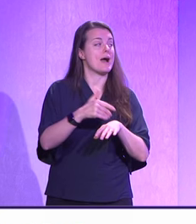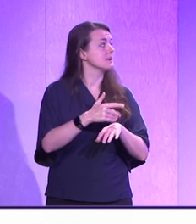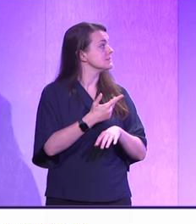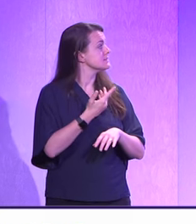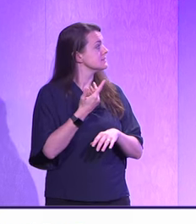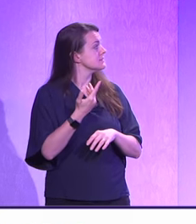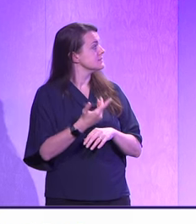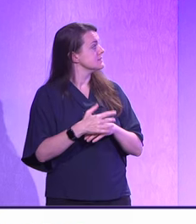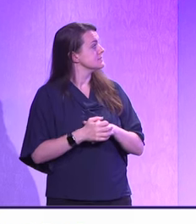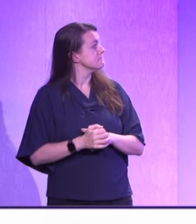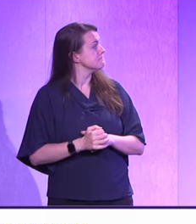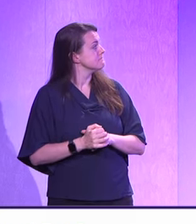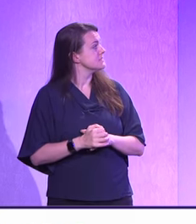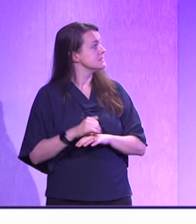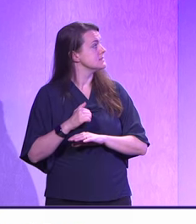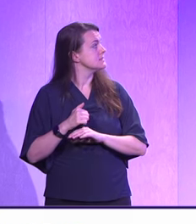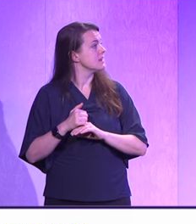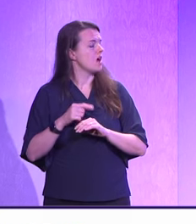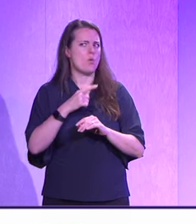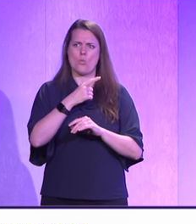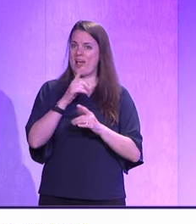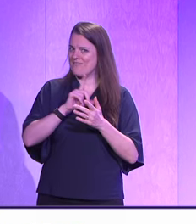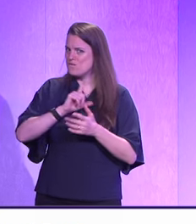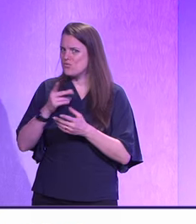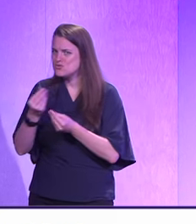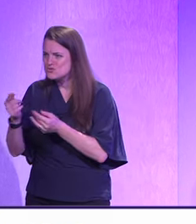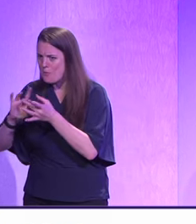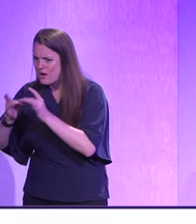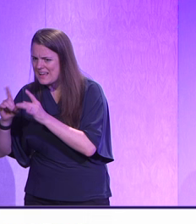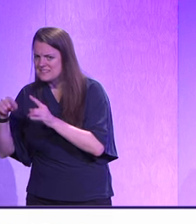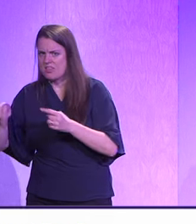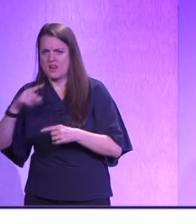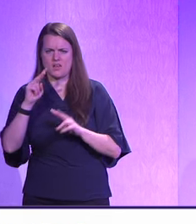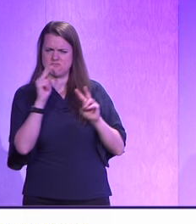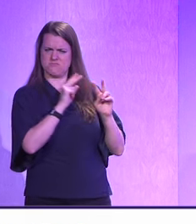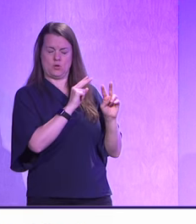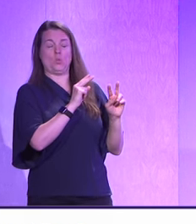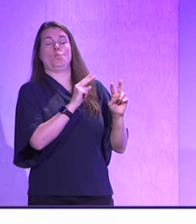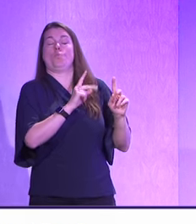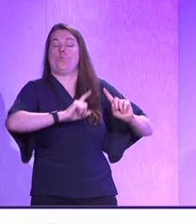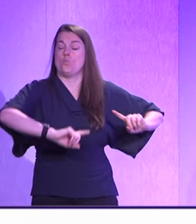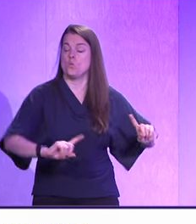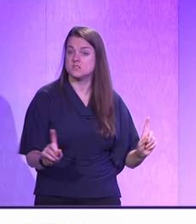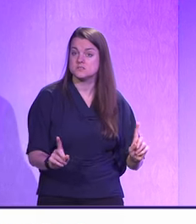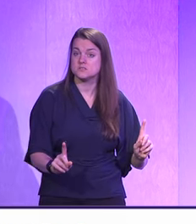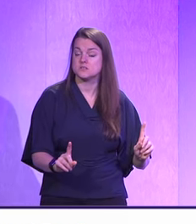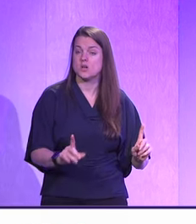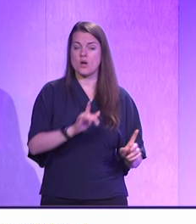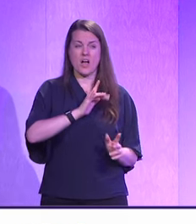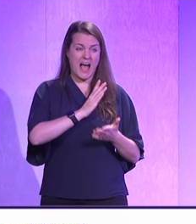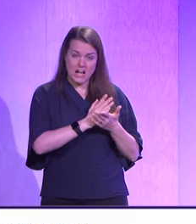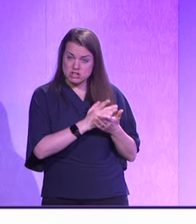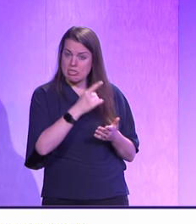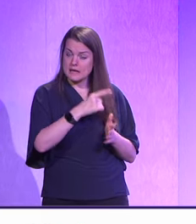stability. For some organizations, this is like brain explode time, because, well, we're doing ITIL, we need a cab. That's actually